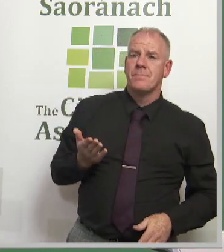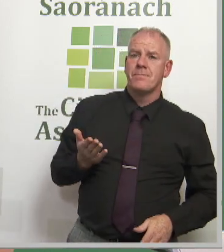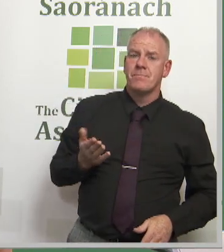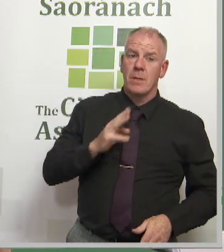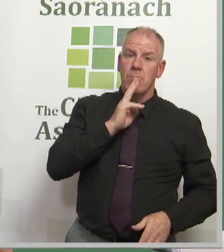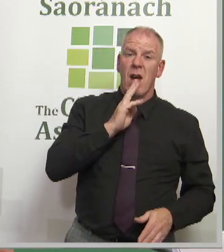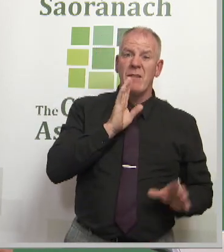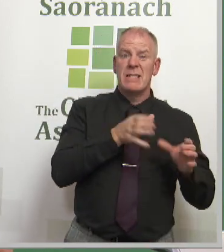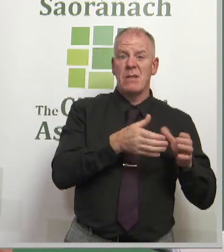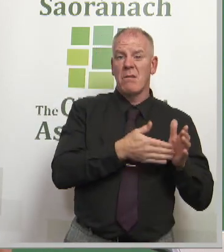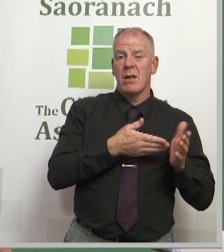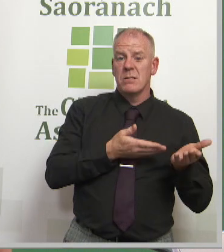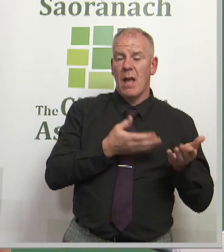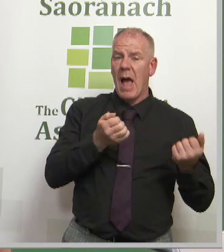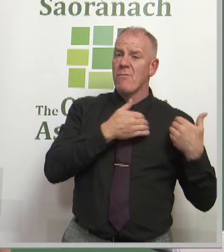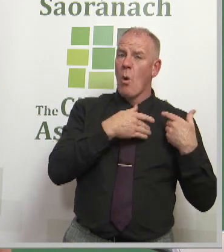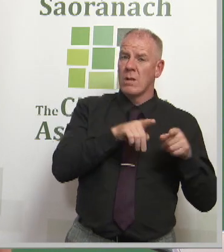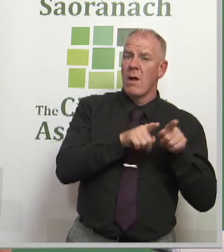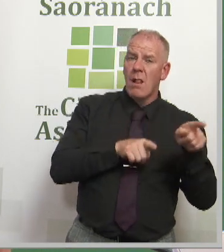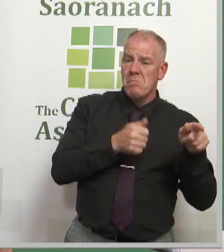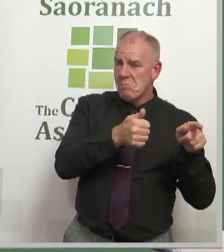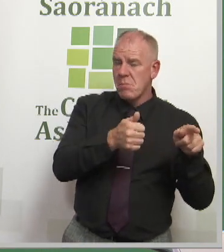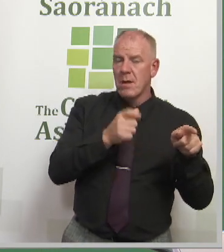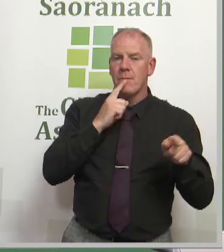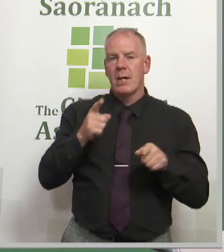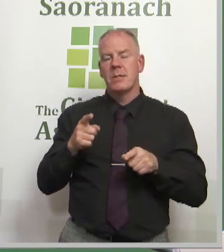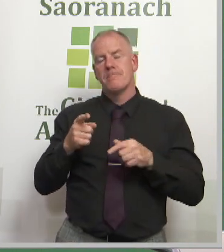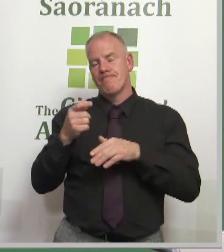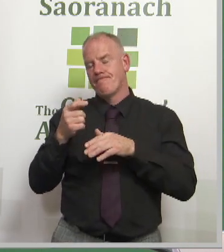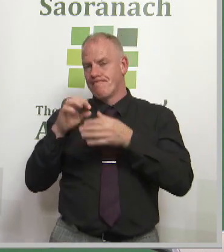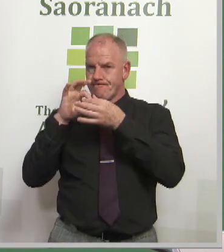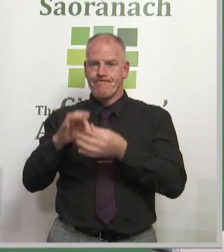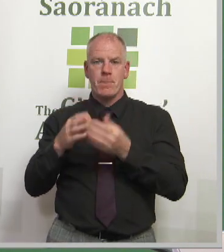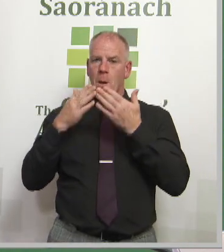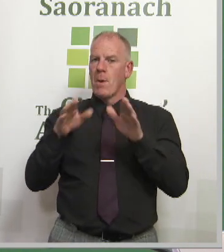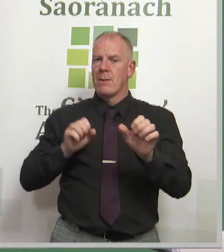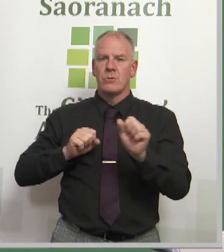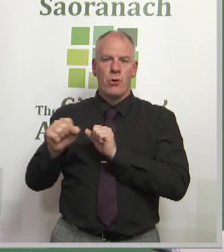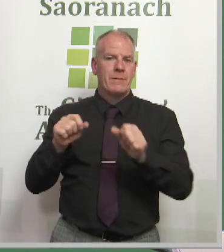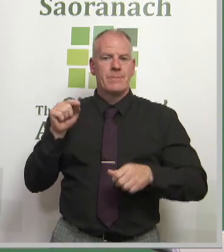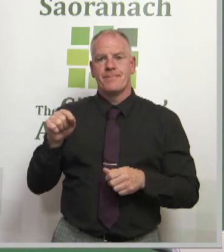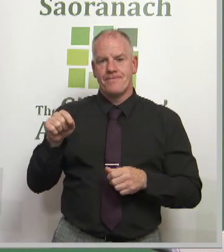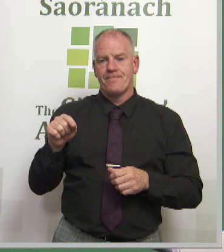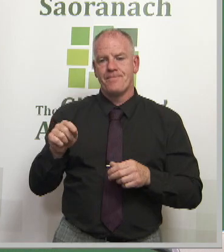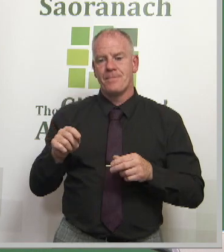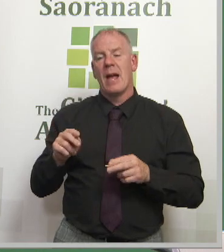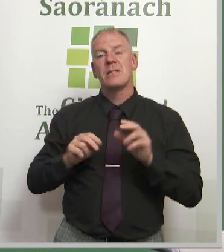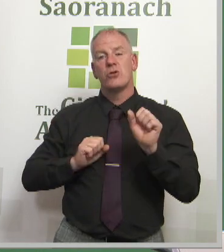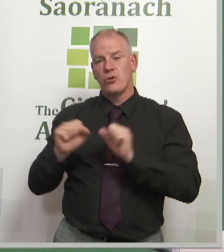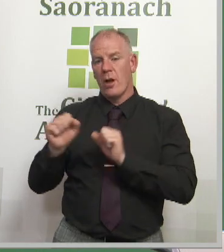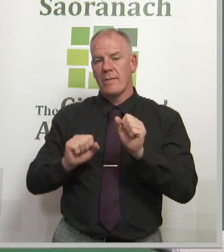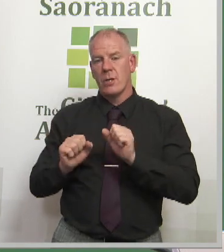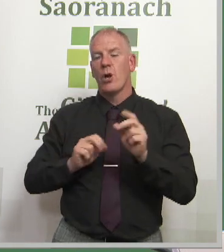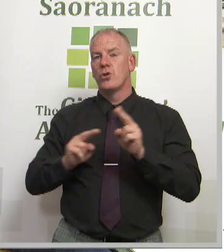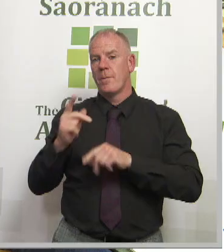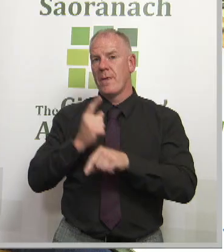private sector has its role to play as well, but fundamentally this is a public service. And it's a service that applies